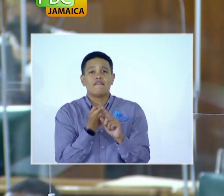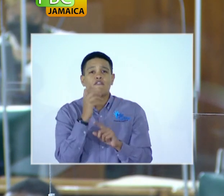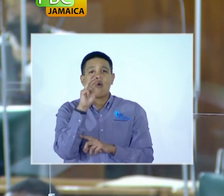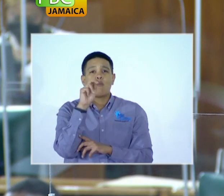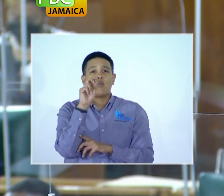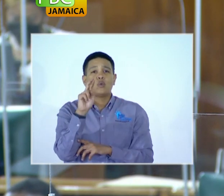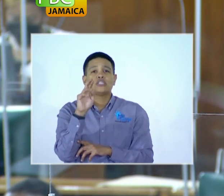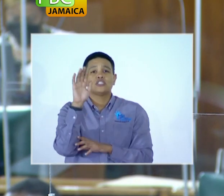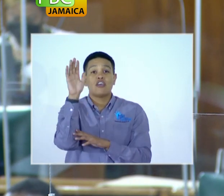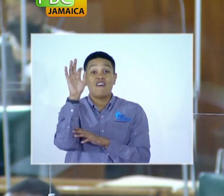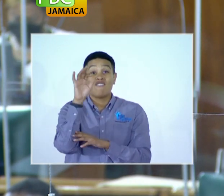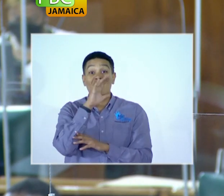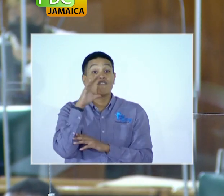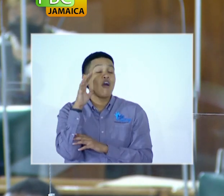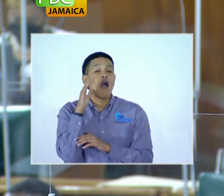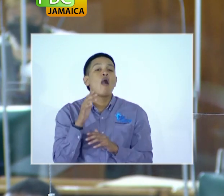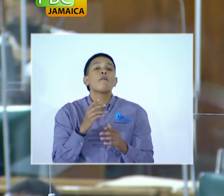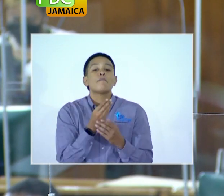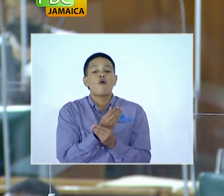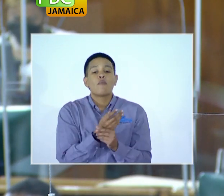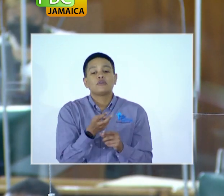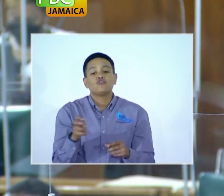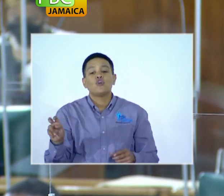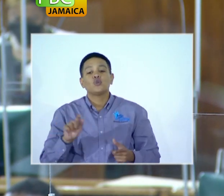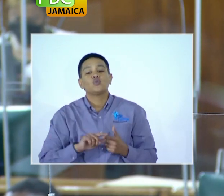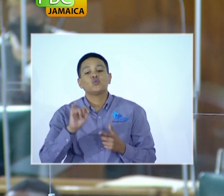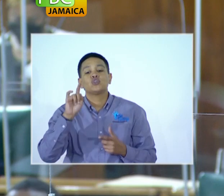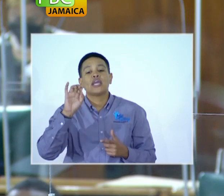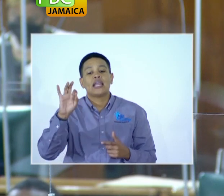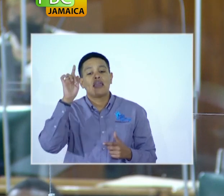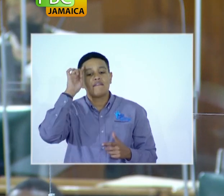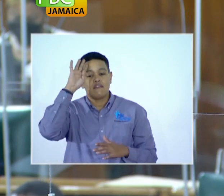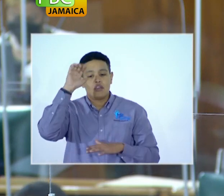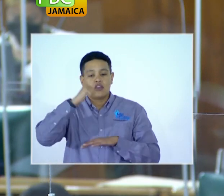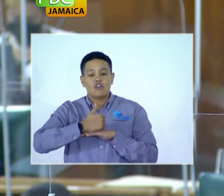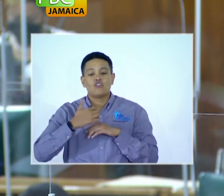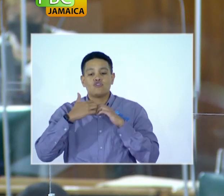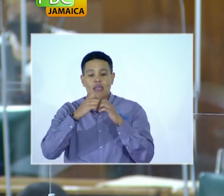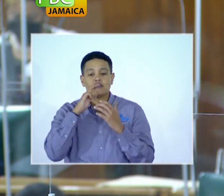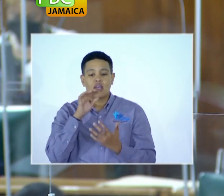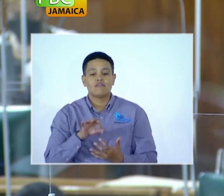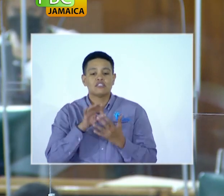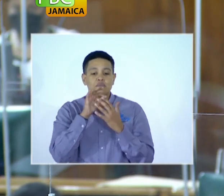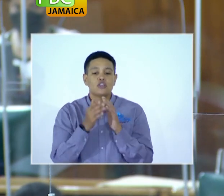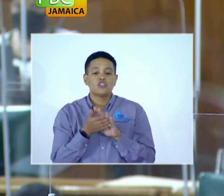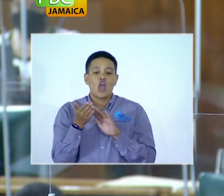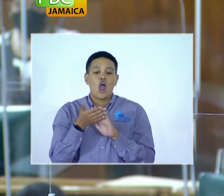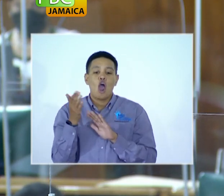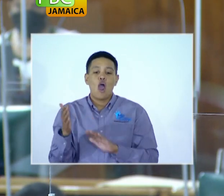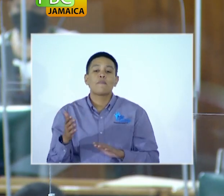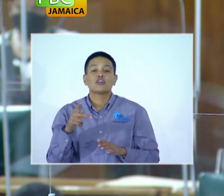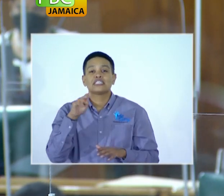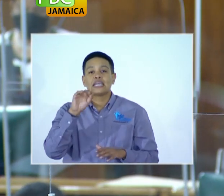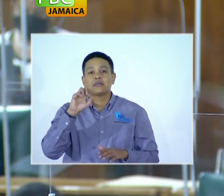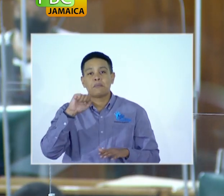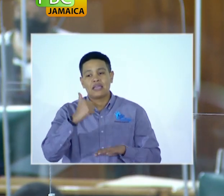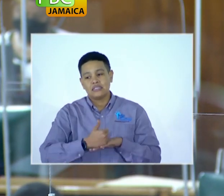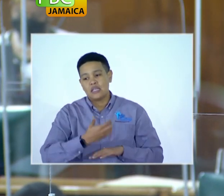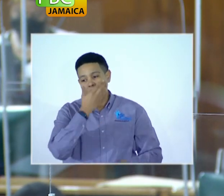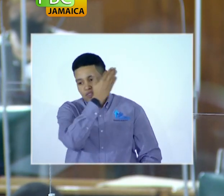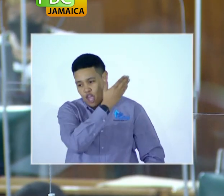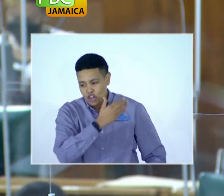property in Wareika Hills to the JDF for the creation of a special operations base.